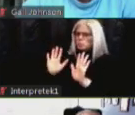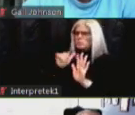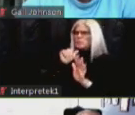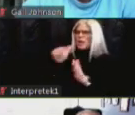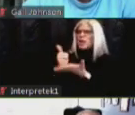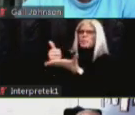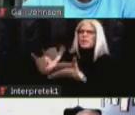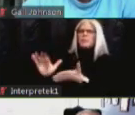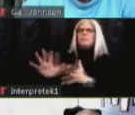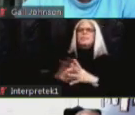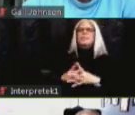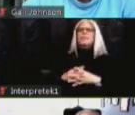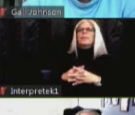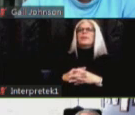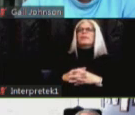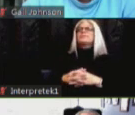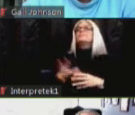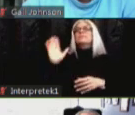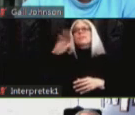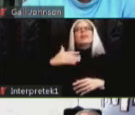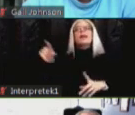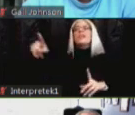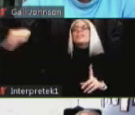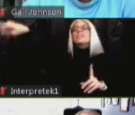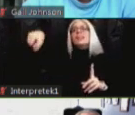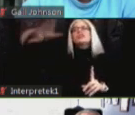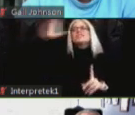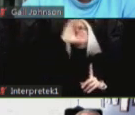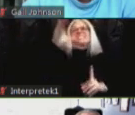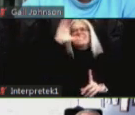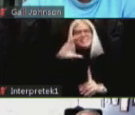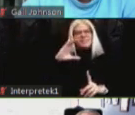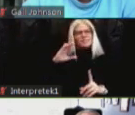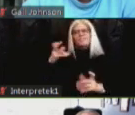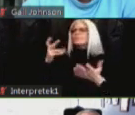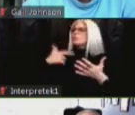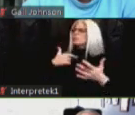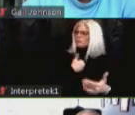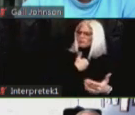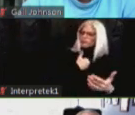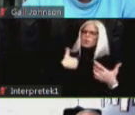And that they're only seeking voluntary compliance through this.